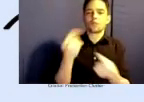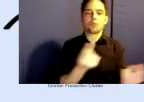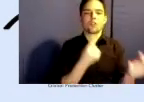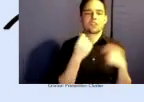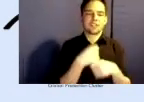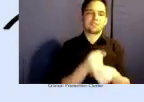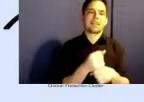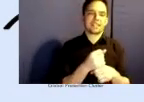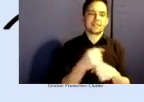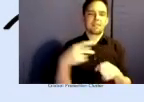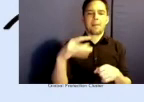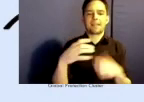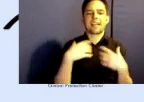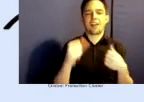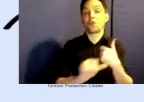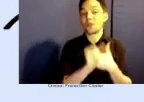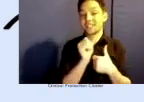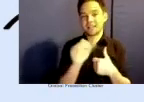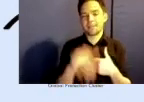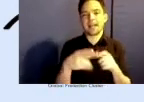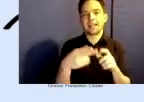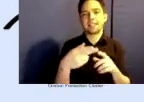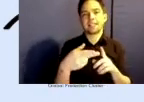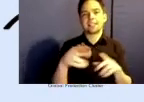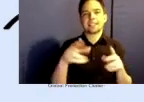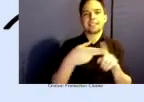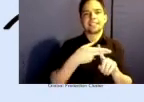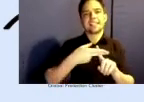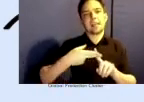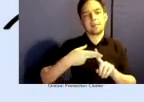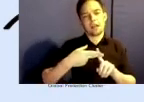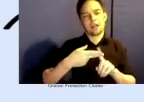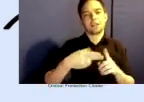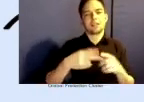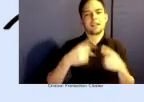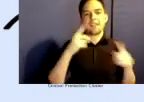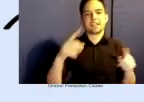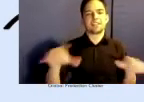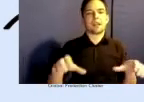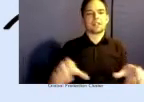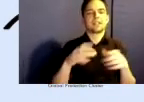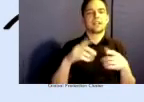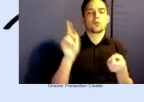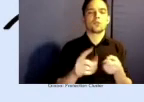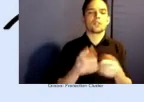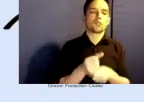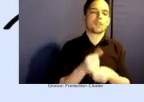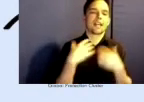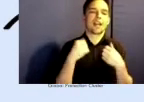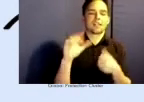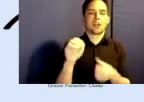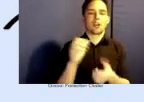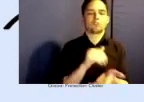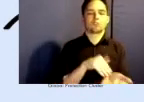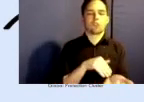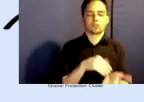significant public health risk by stigmatizing protective practices or reducing trust in healthcare providers. So in